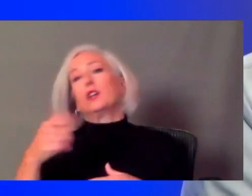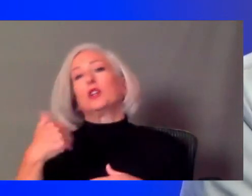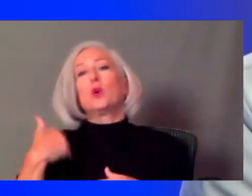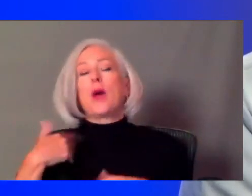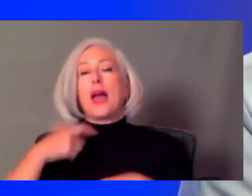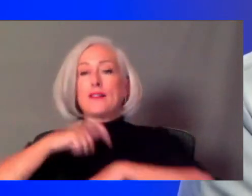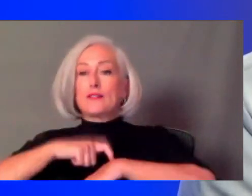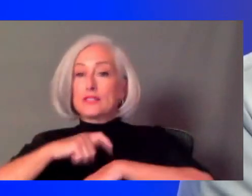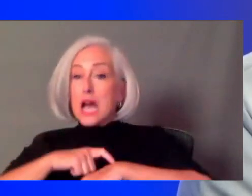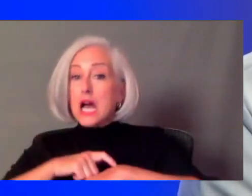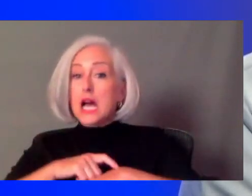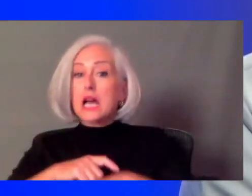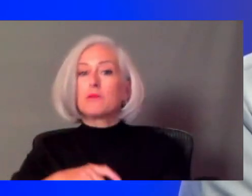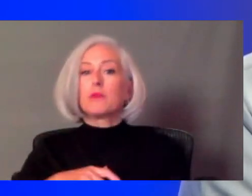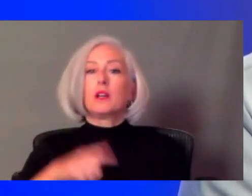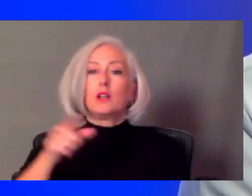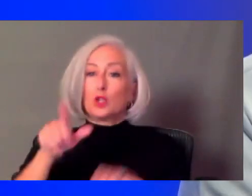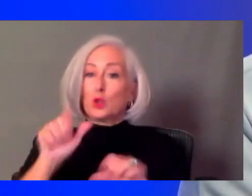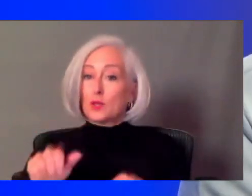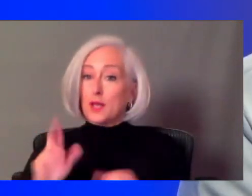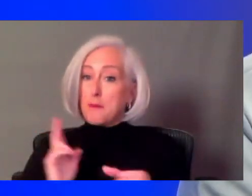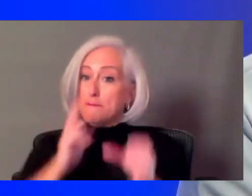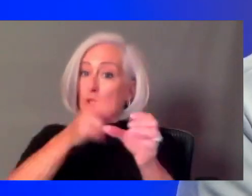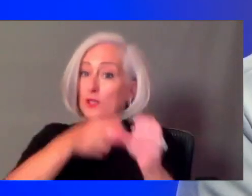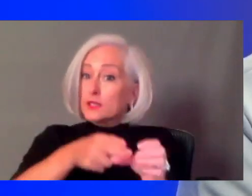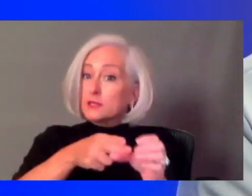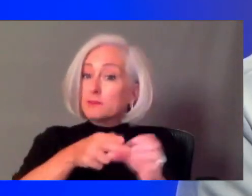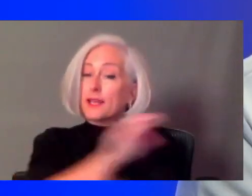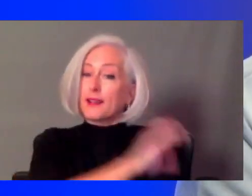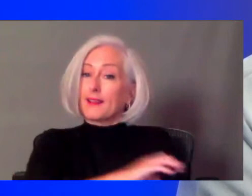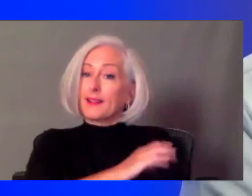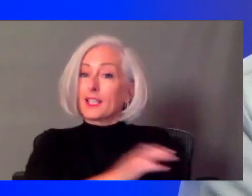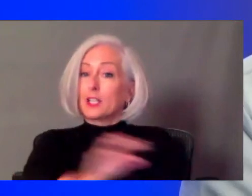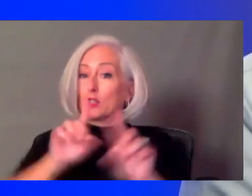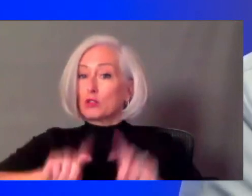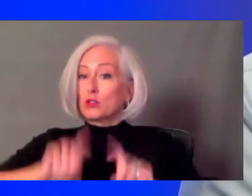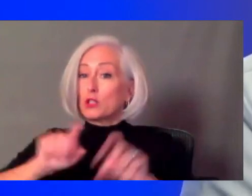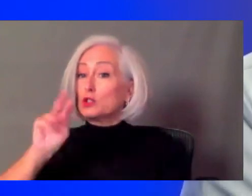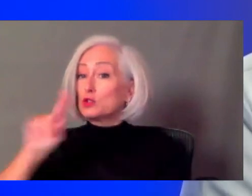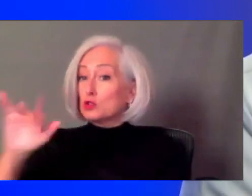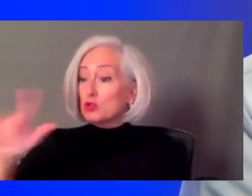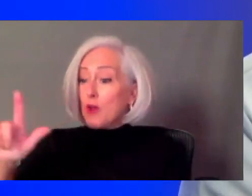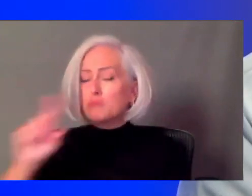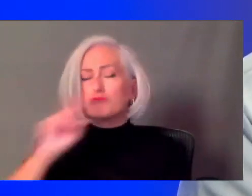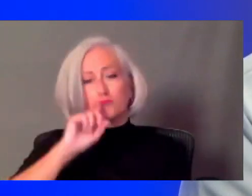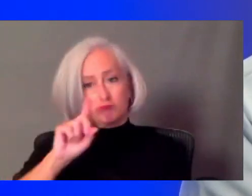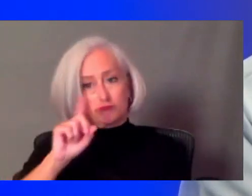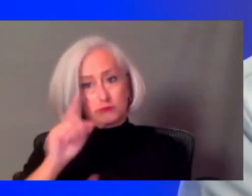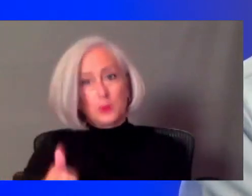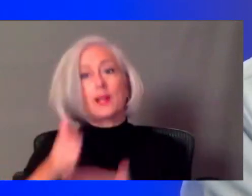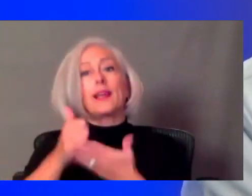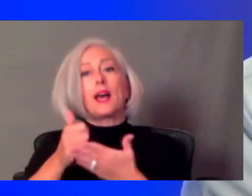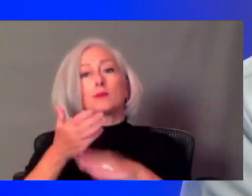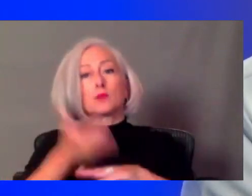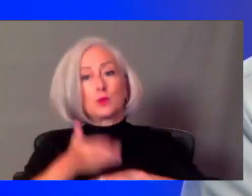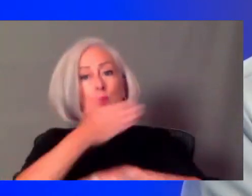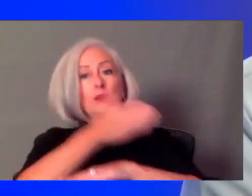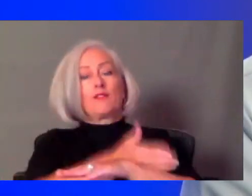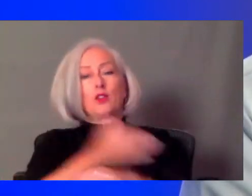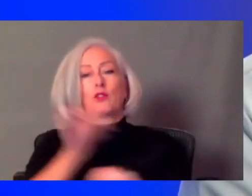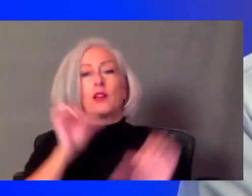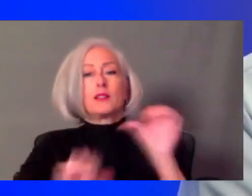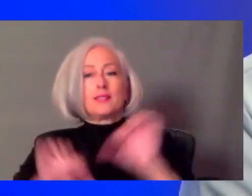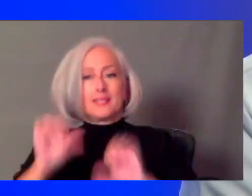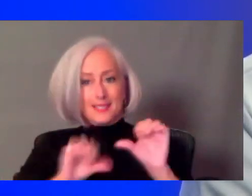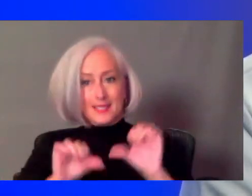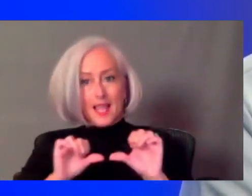a nephew or a grandchild that was impacted by asthma or by another problem, and they want to help